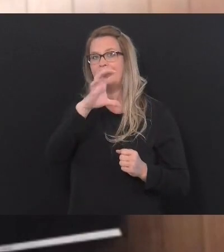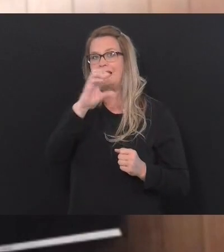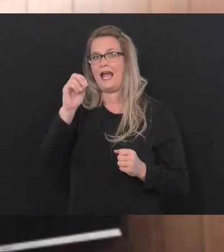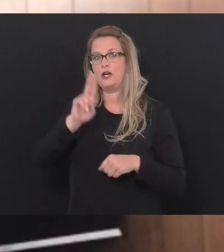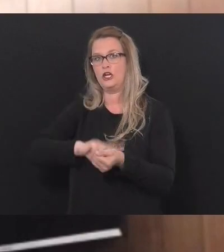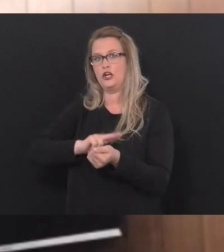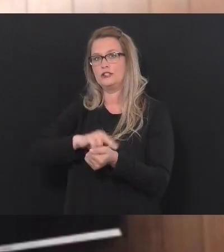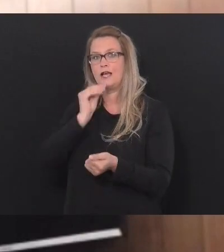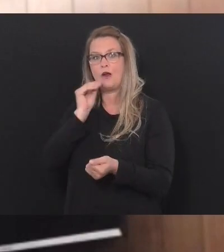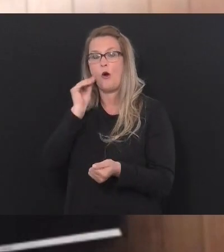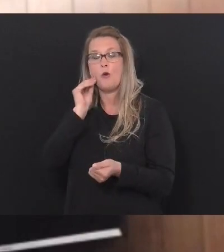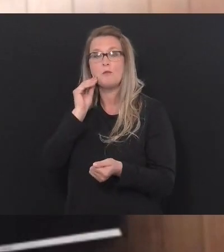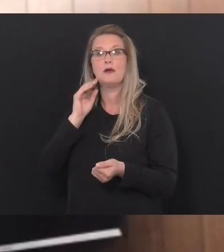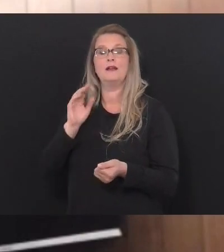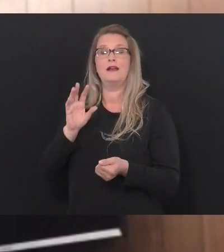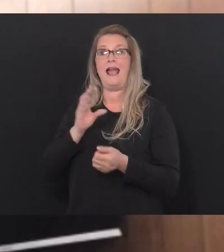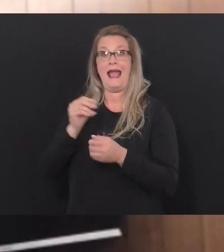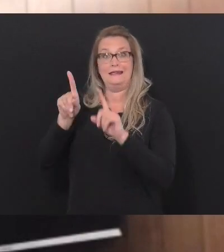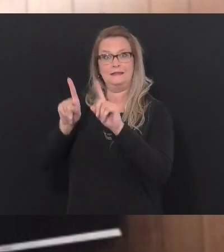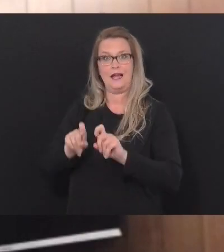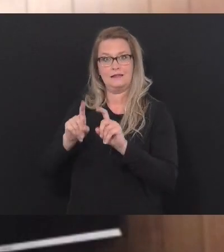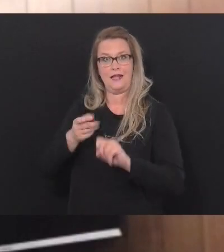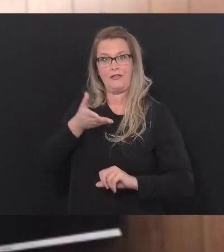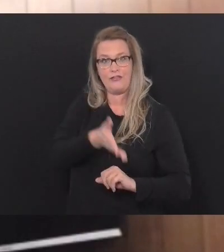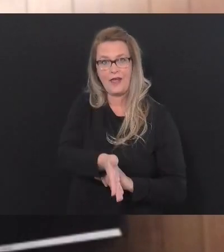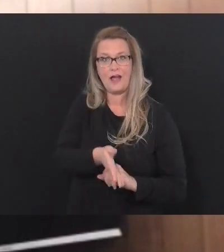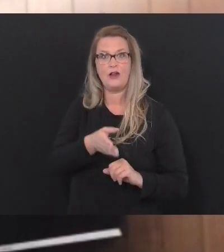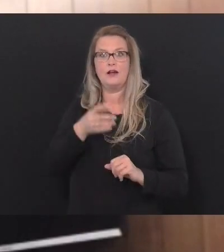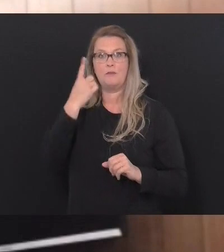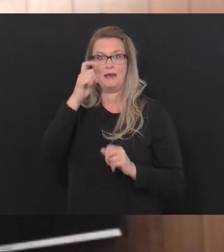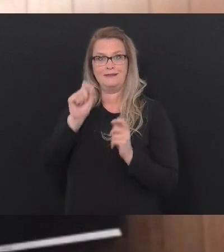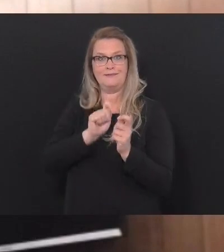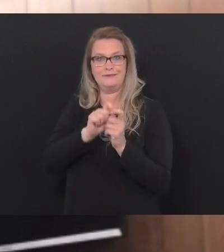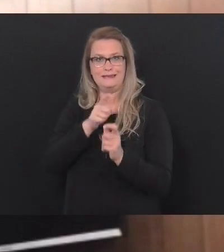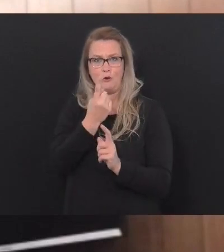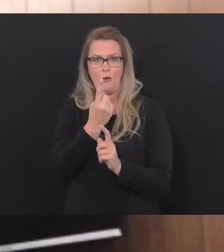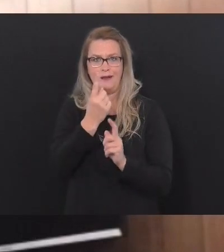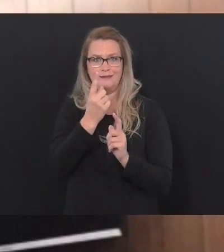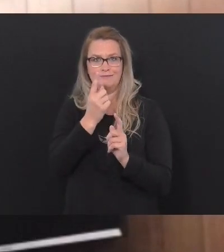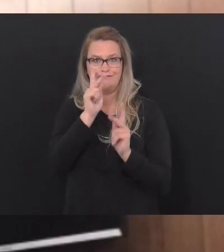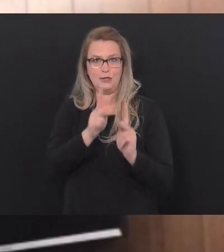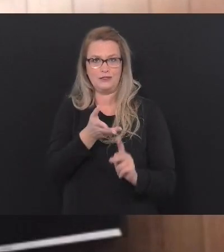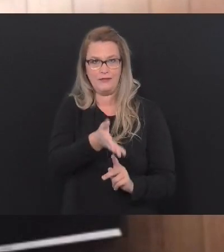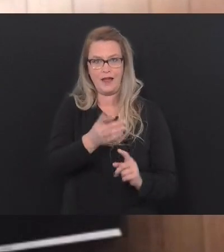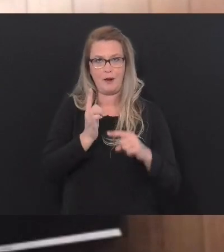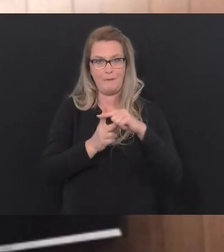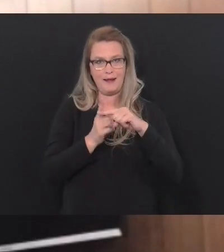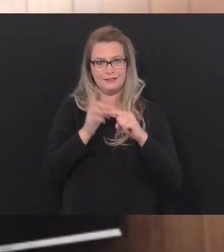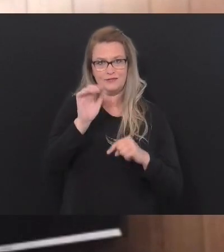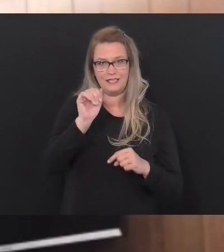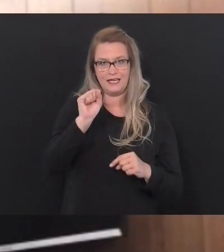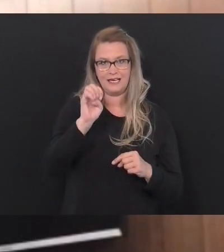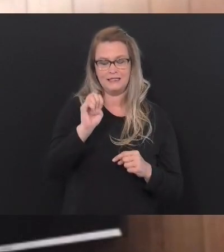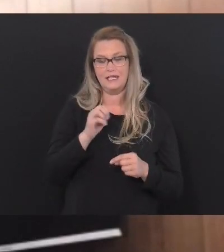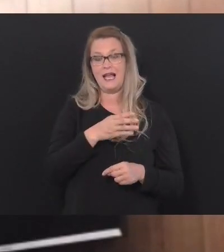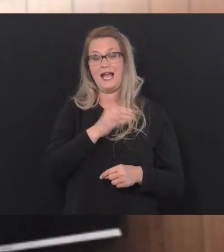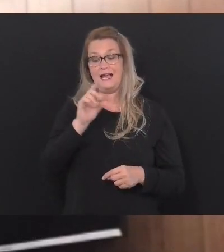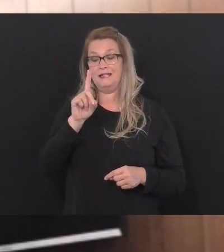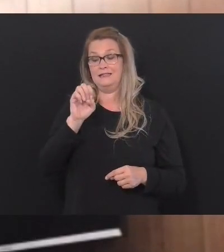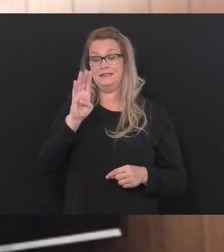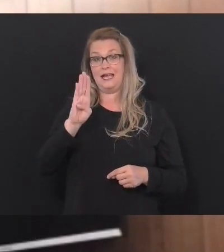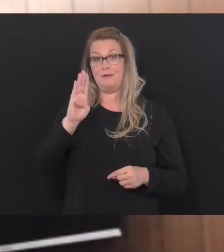additional testing related to that particular incident. And I want to thank Dr. Deb Keister from